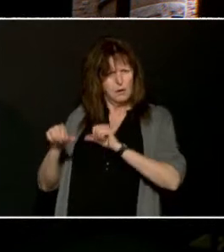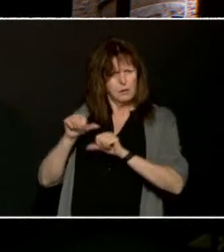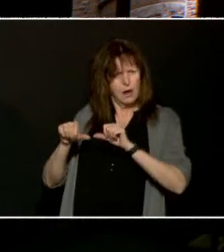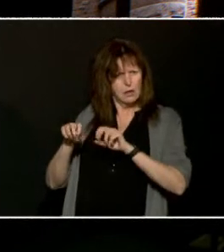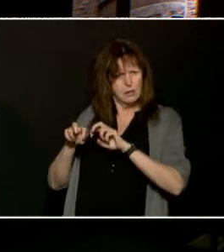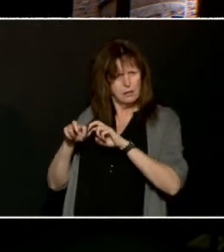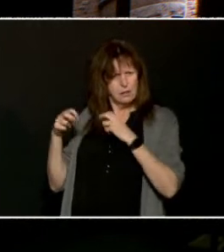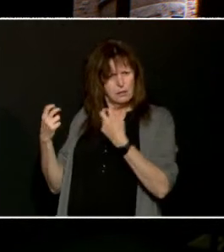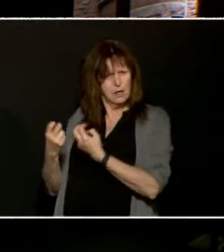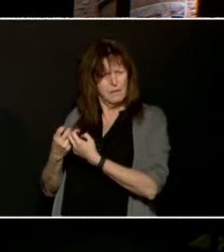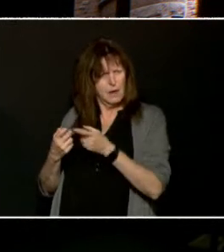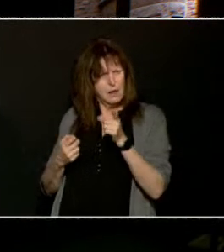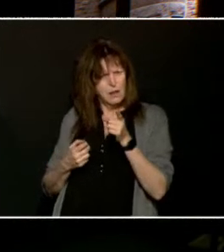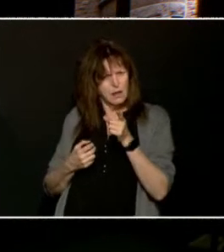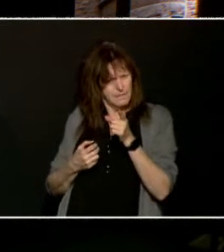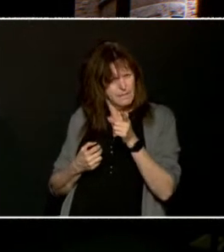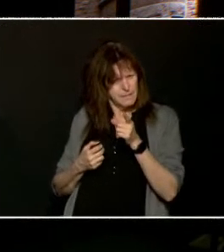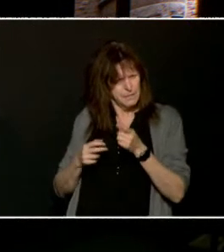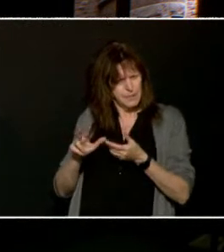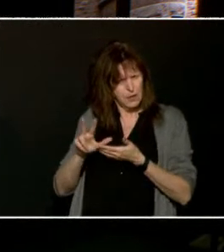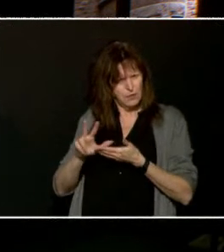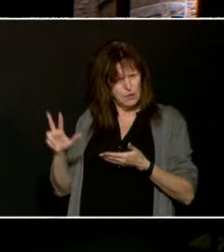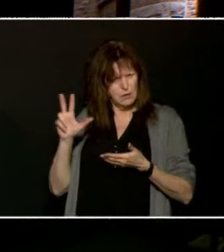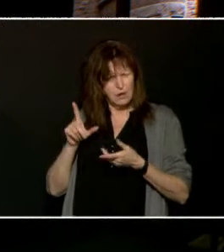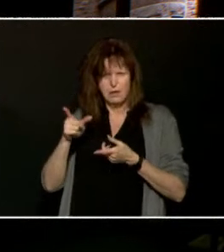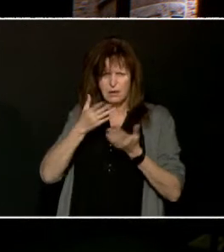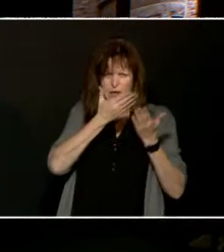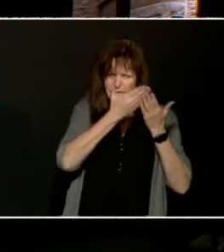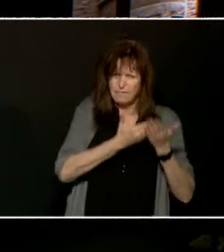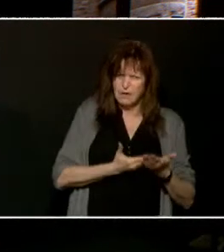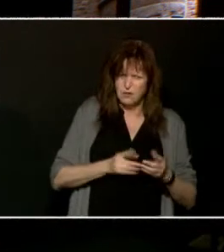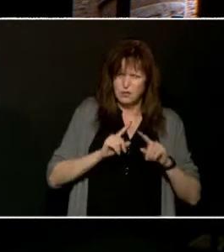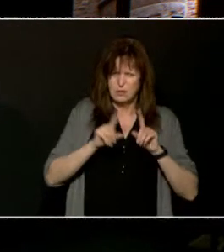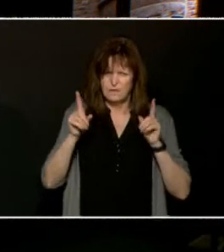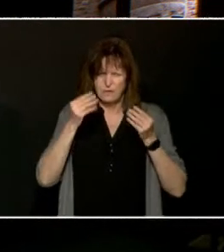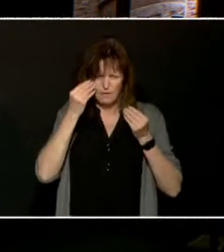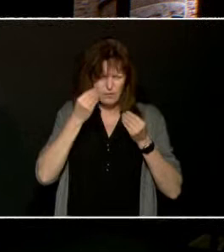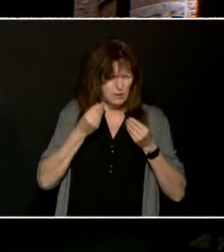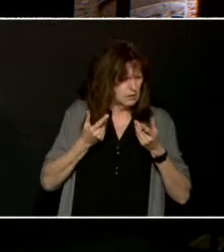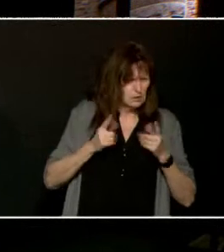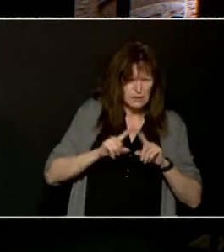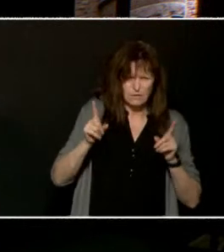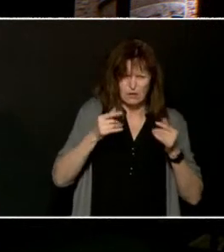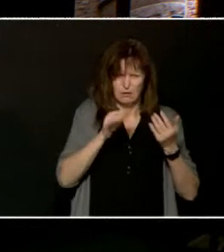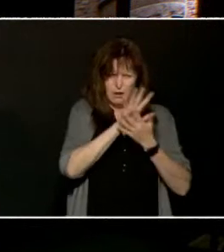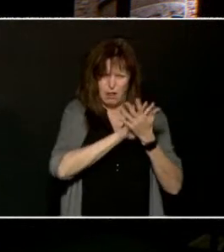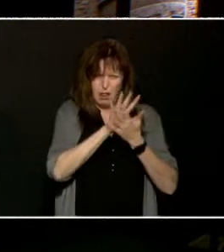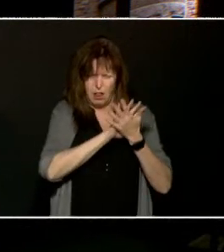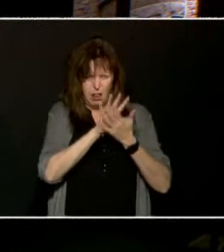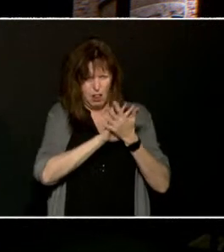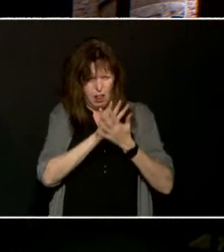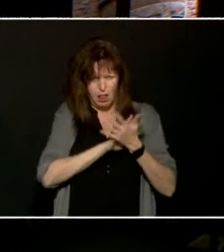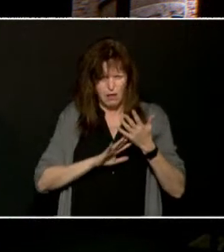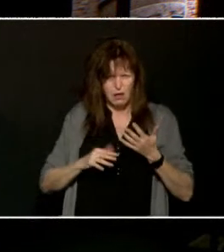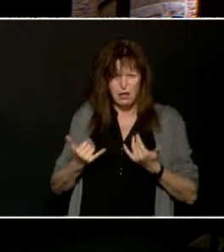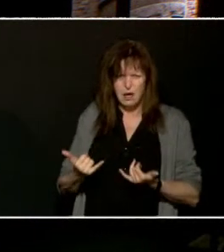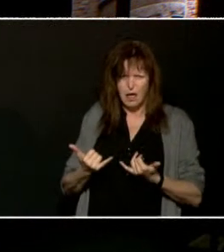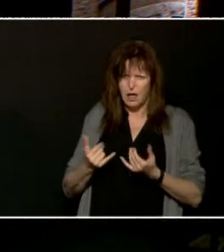Things were different. The facts were different. It was a more ambivalent briefing. This one is more optimistic. I'm wondering